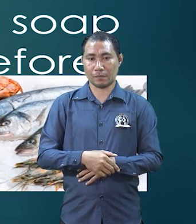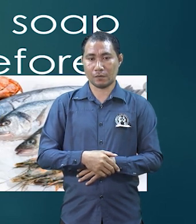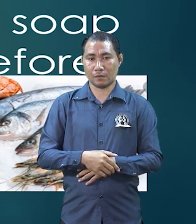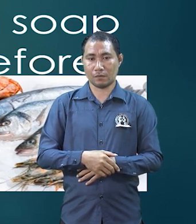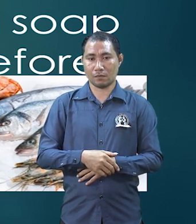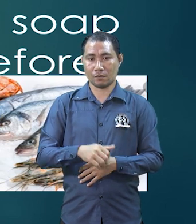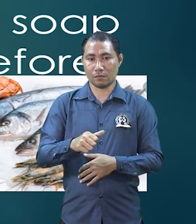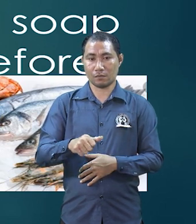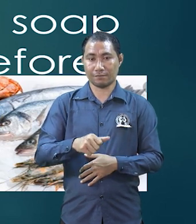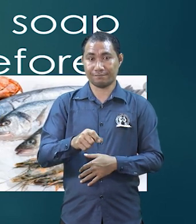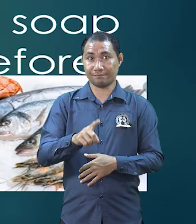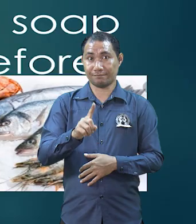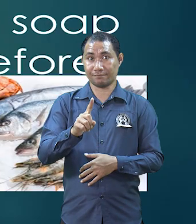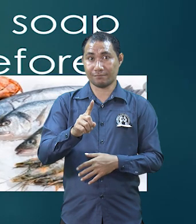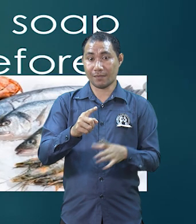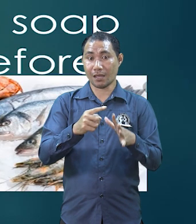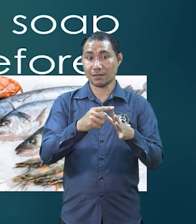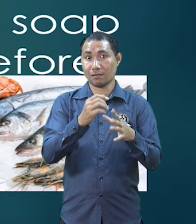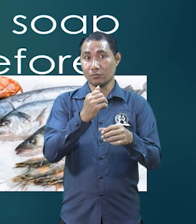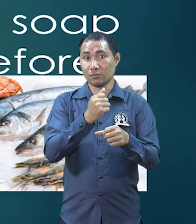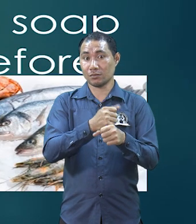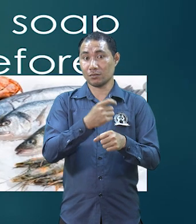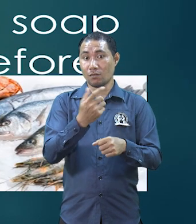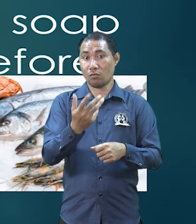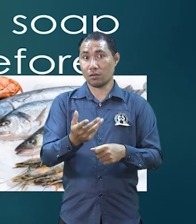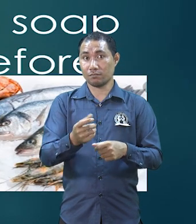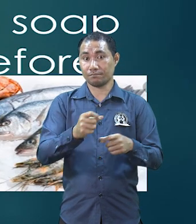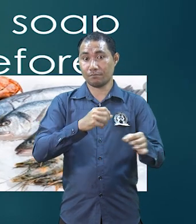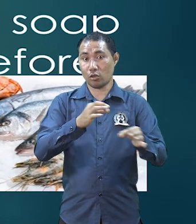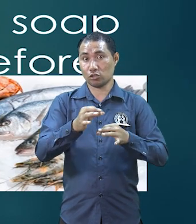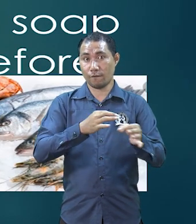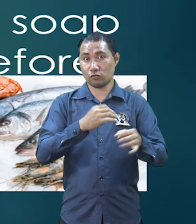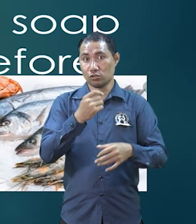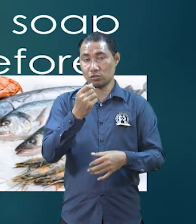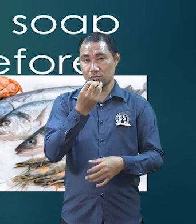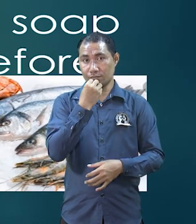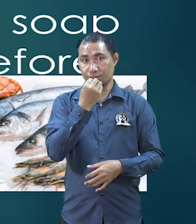Right? Those are some of the examples of perishable food.